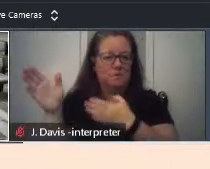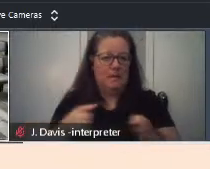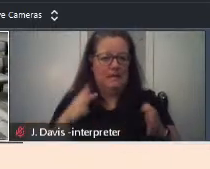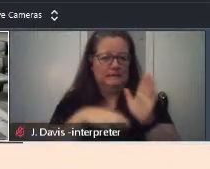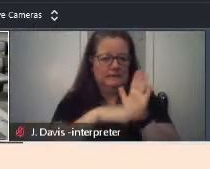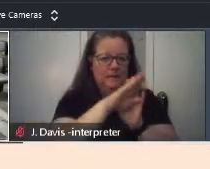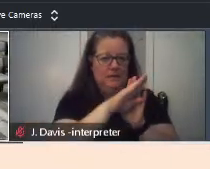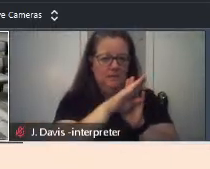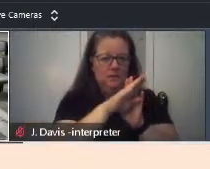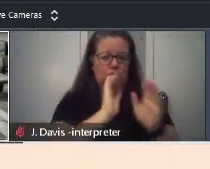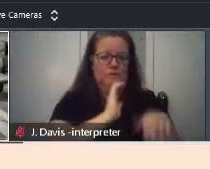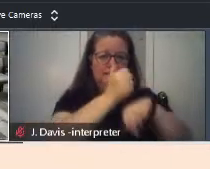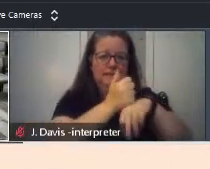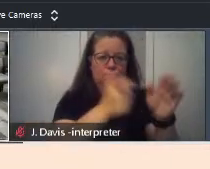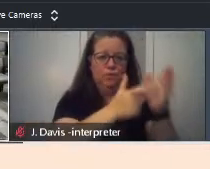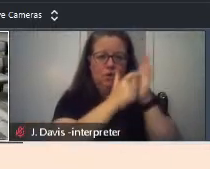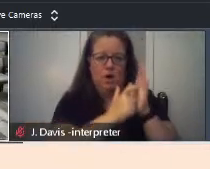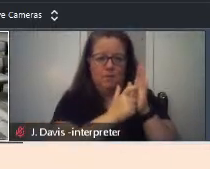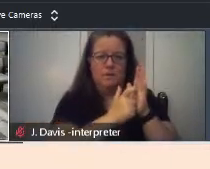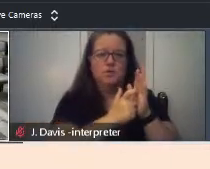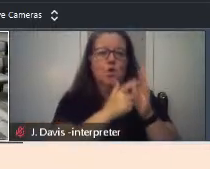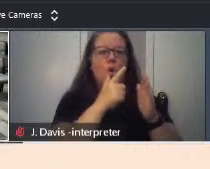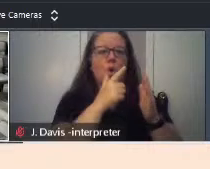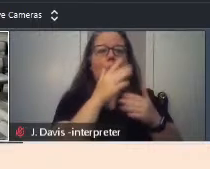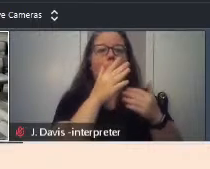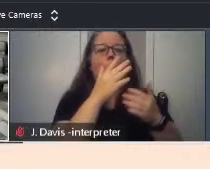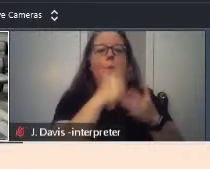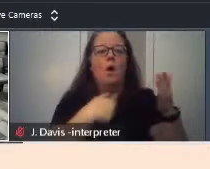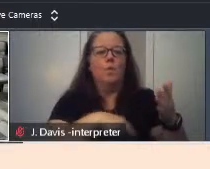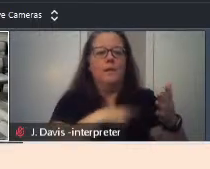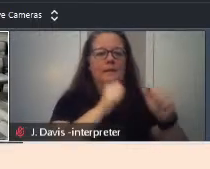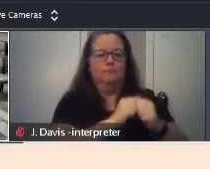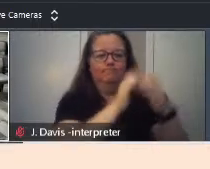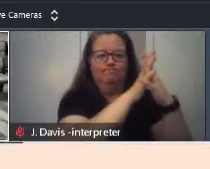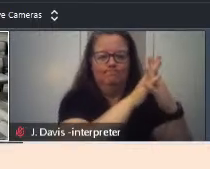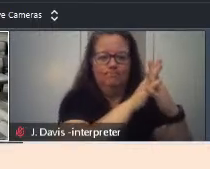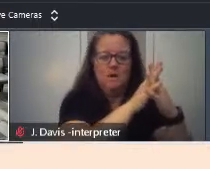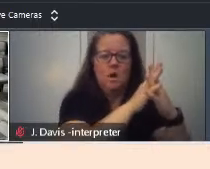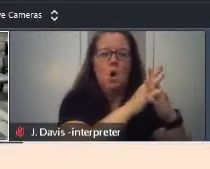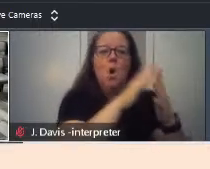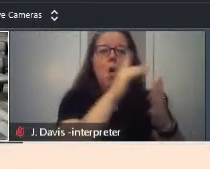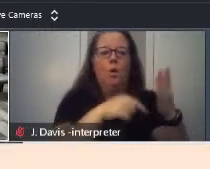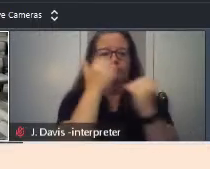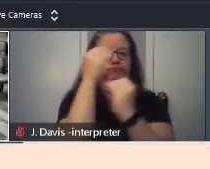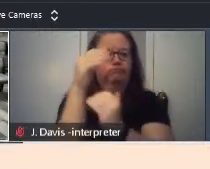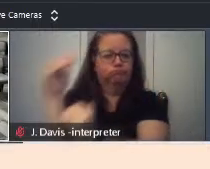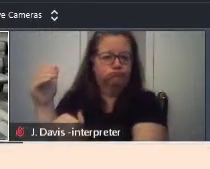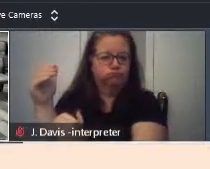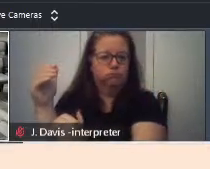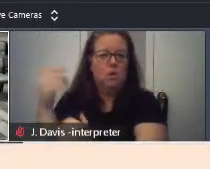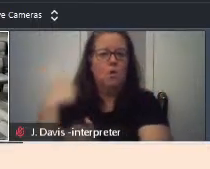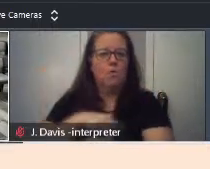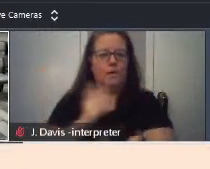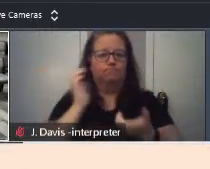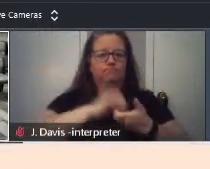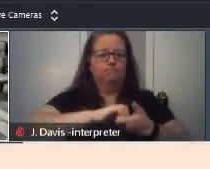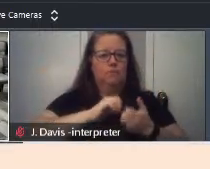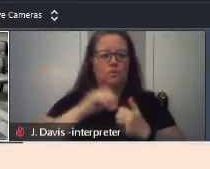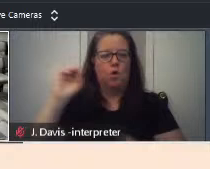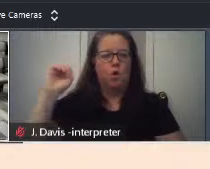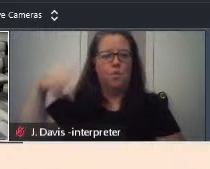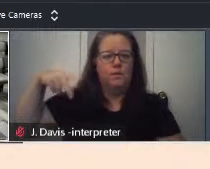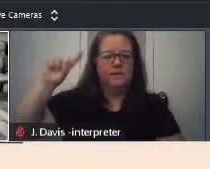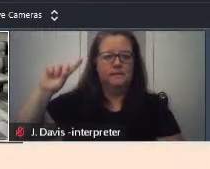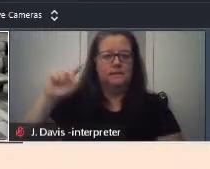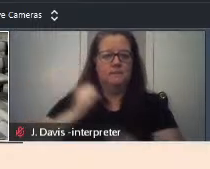the requirements of what's being built where, and what are the constraints. So we work with the OPD to ensure that we